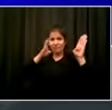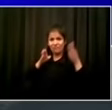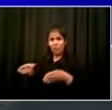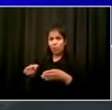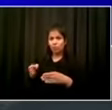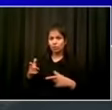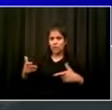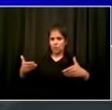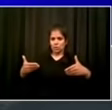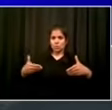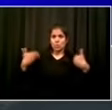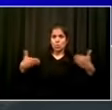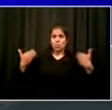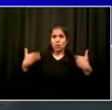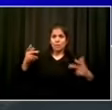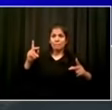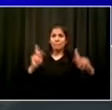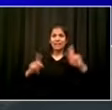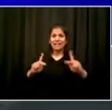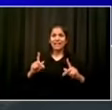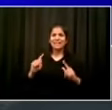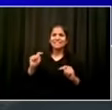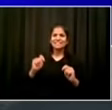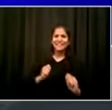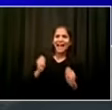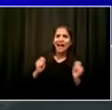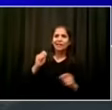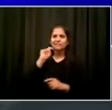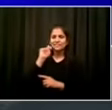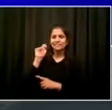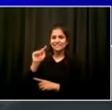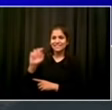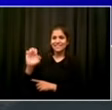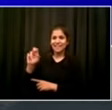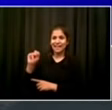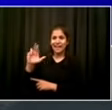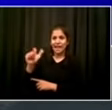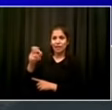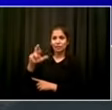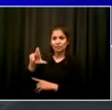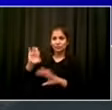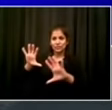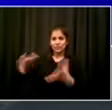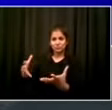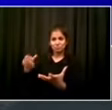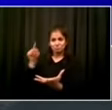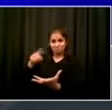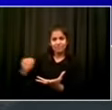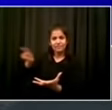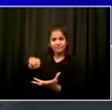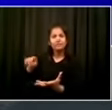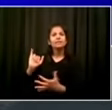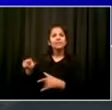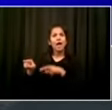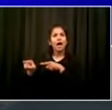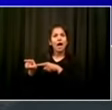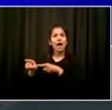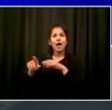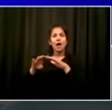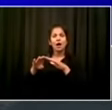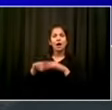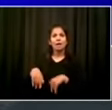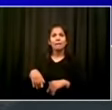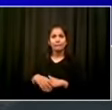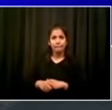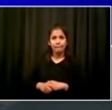for free for every middle school child. We focused on young people with beacon programs, cornerstone programs, so many